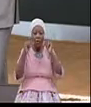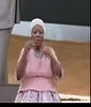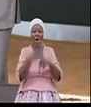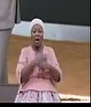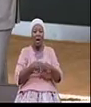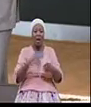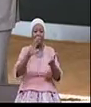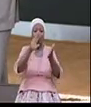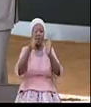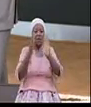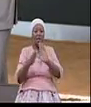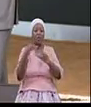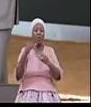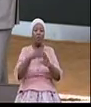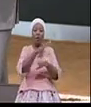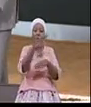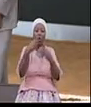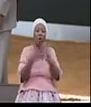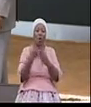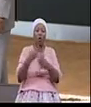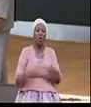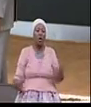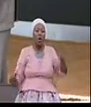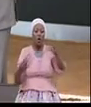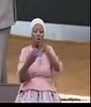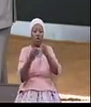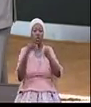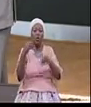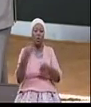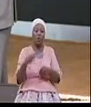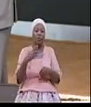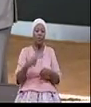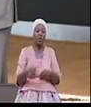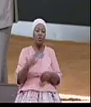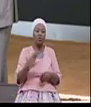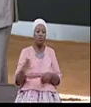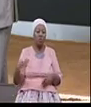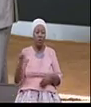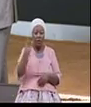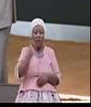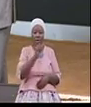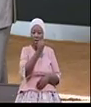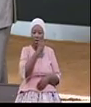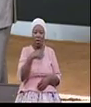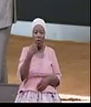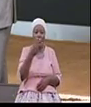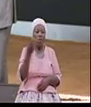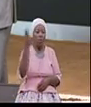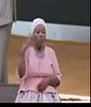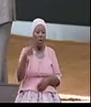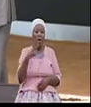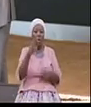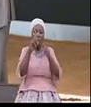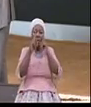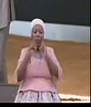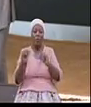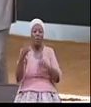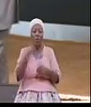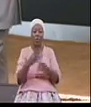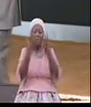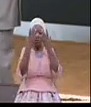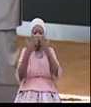the congregation of the children of Israel who were weeping. They were mourning